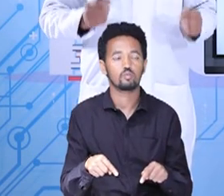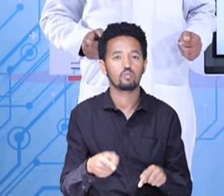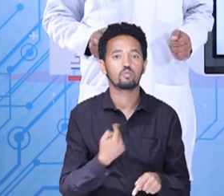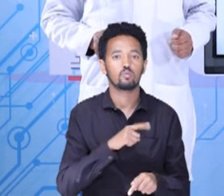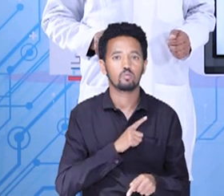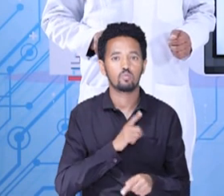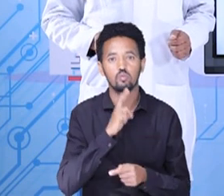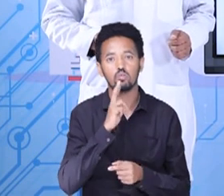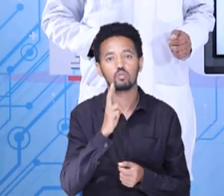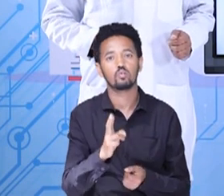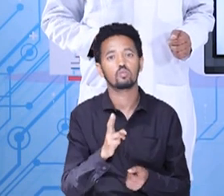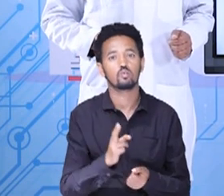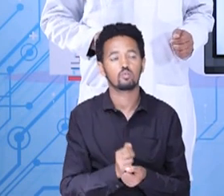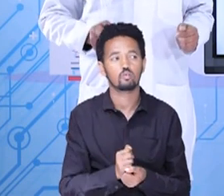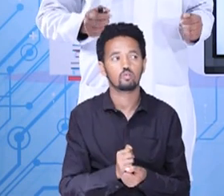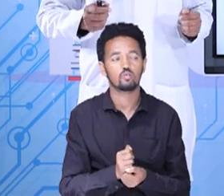we are